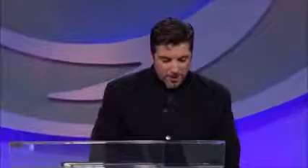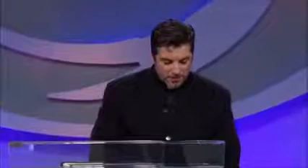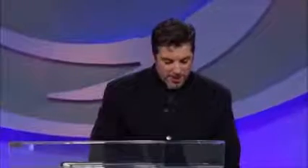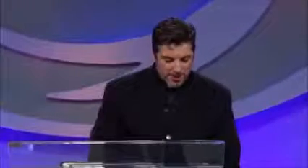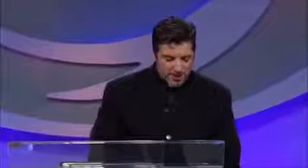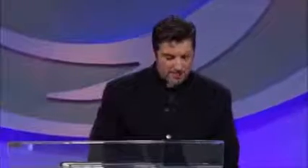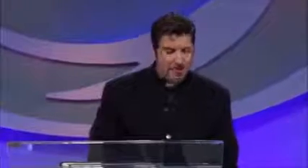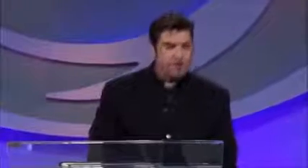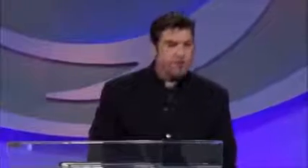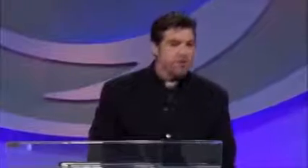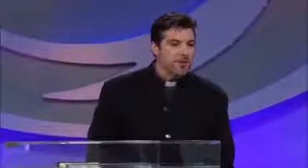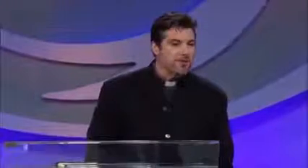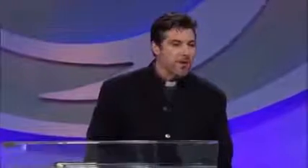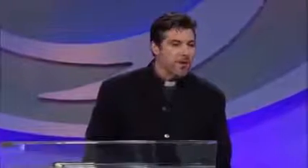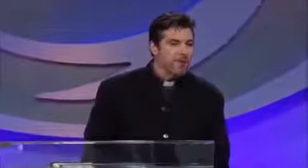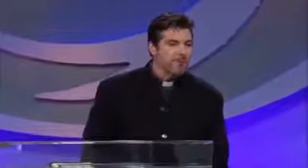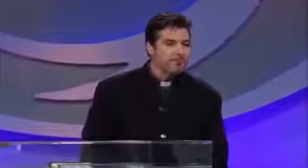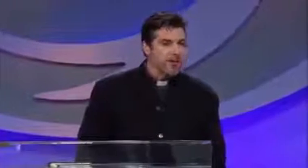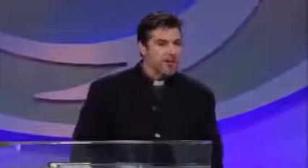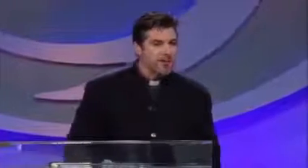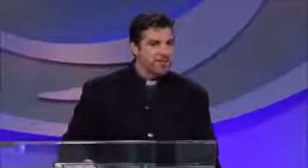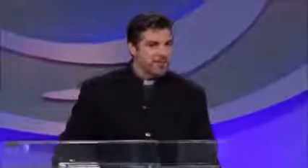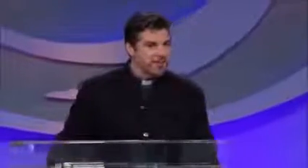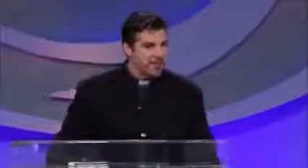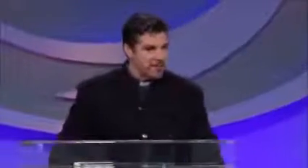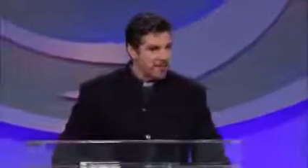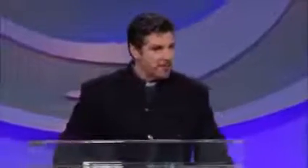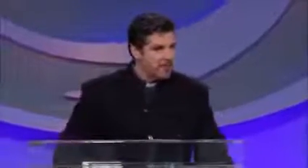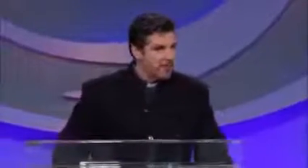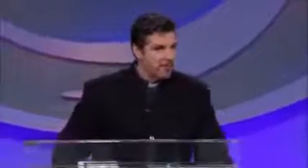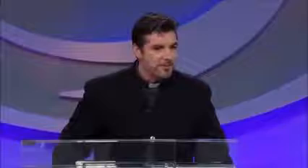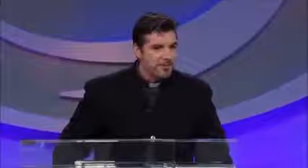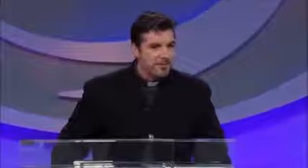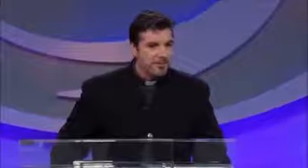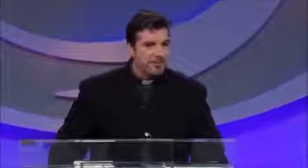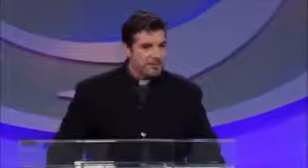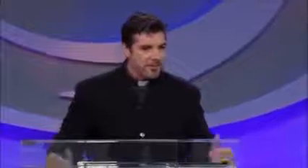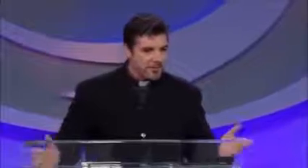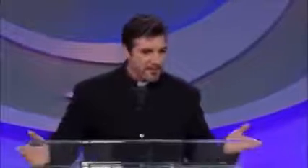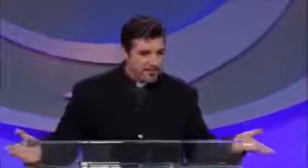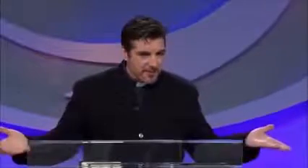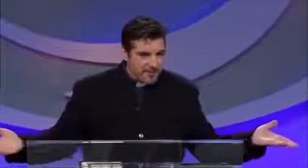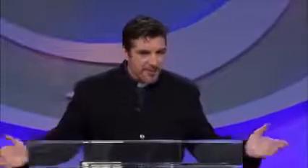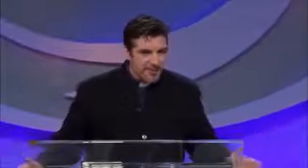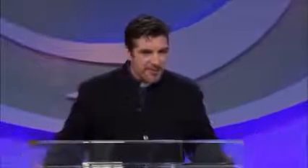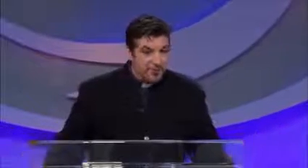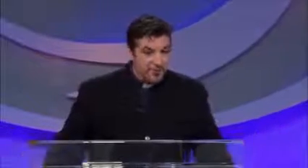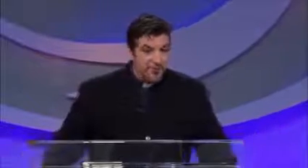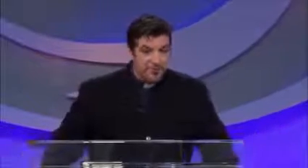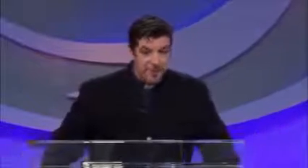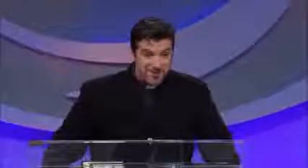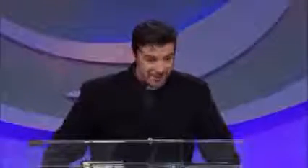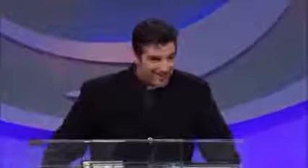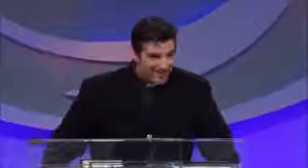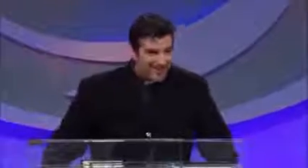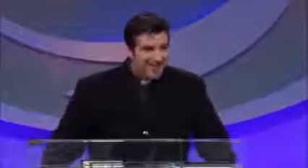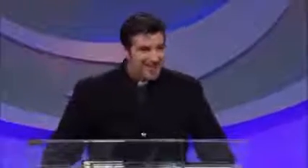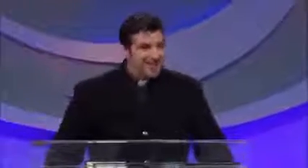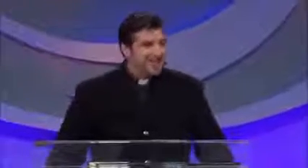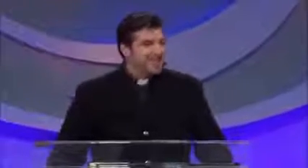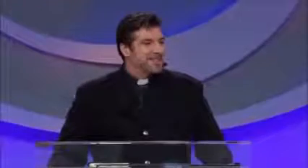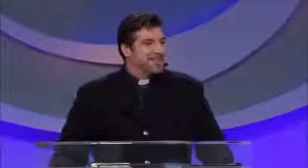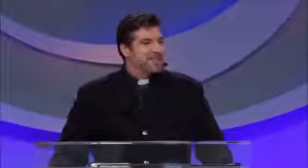had become Pope, I'm mature enough to know that my relationship is going to change now. He's got a new job description.